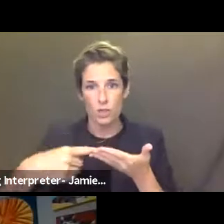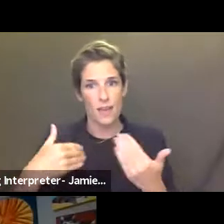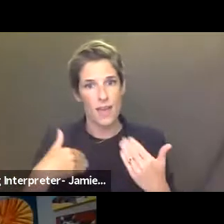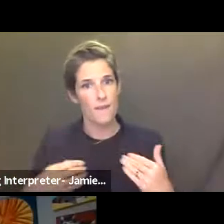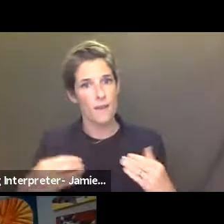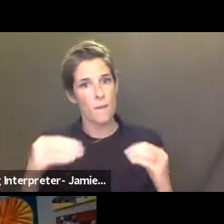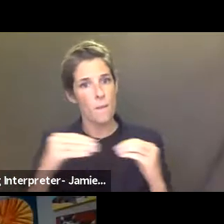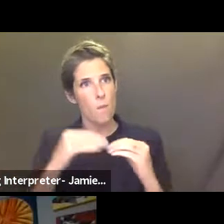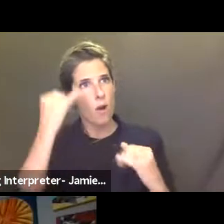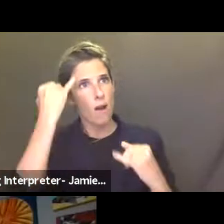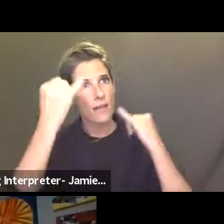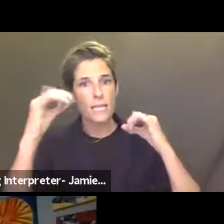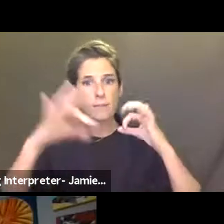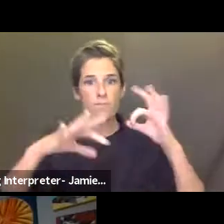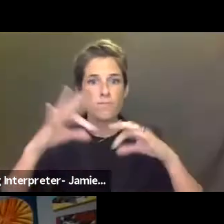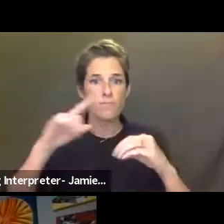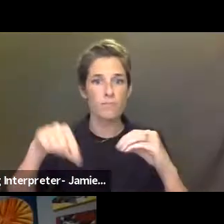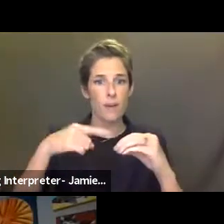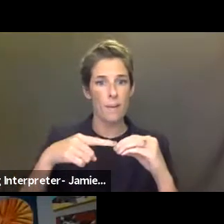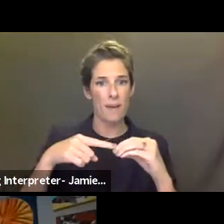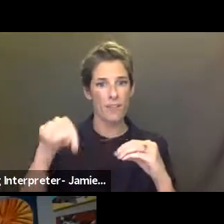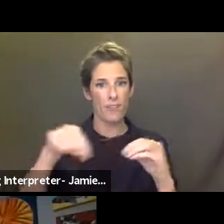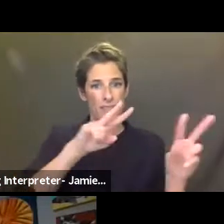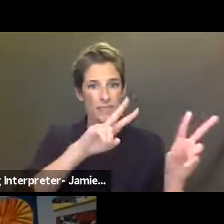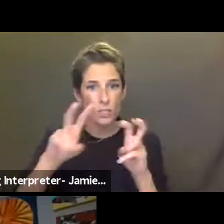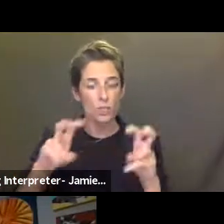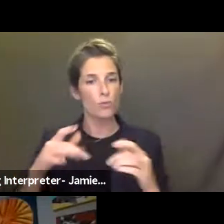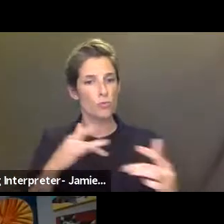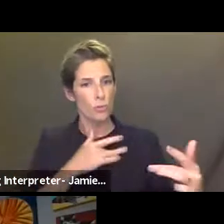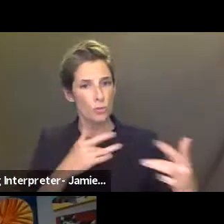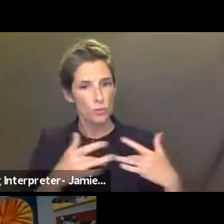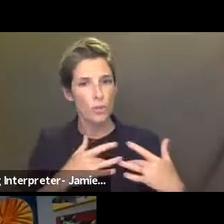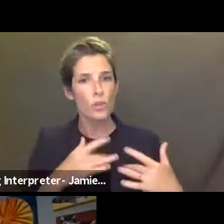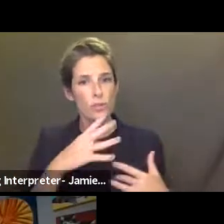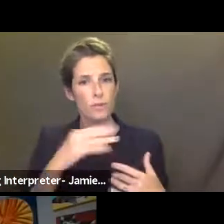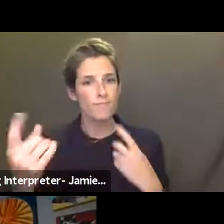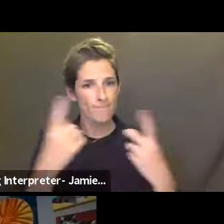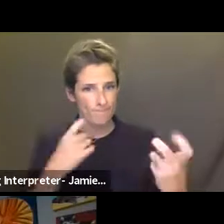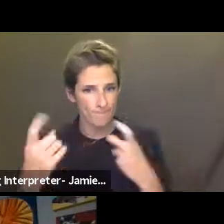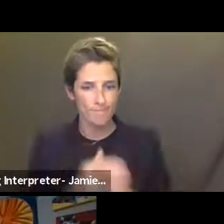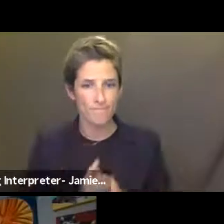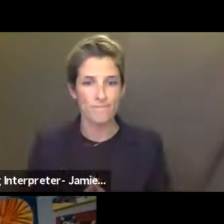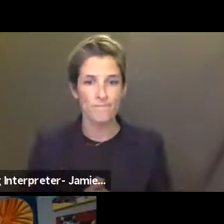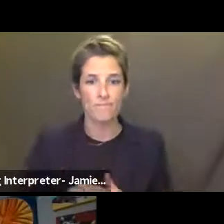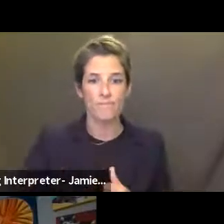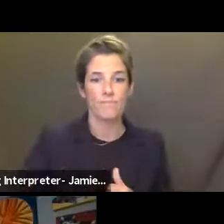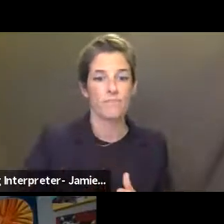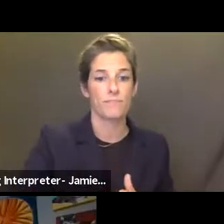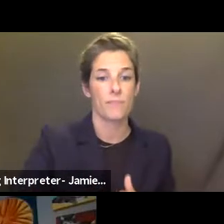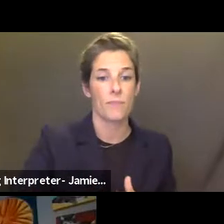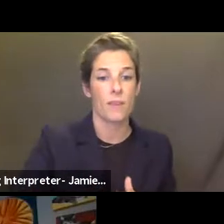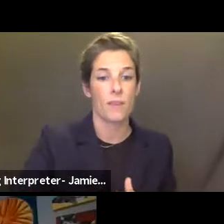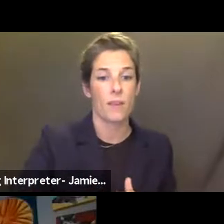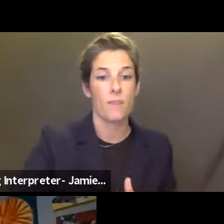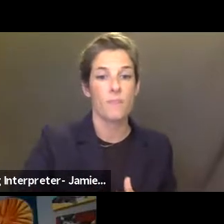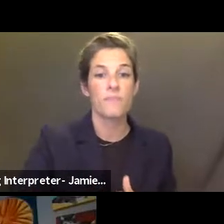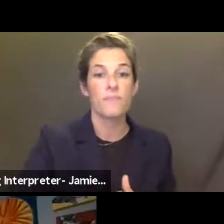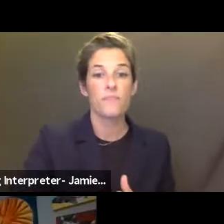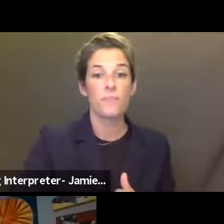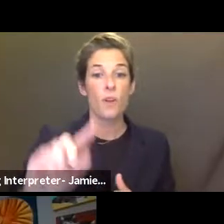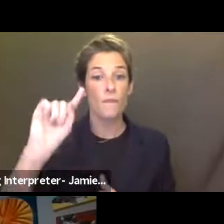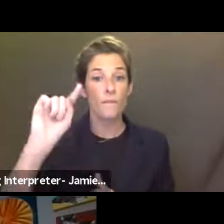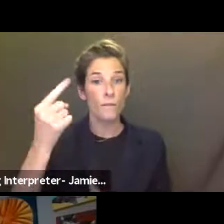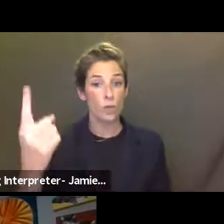these questions, issues, and concerns. The first question from the audience that I will pose